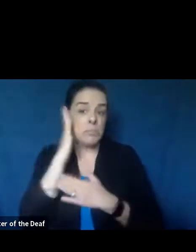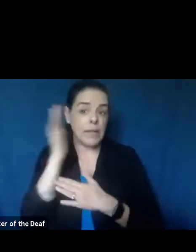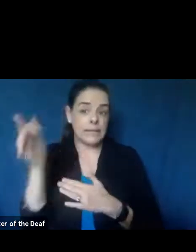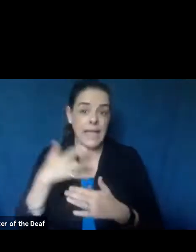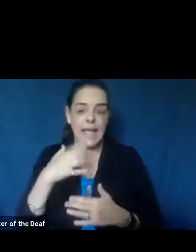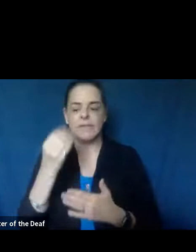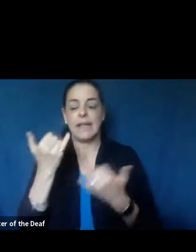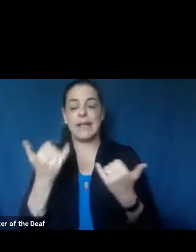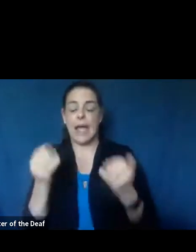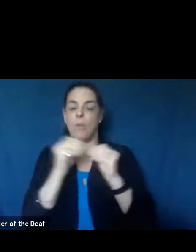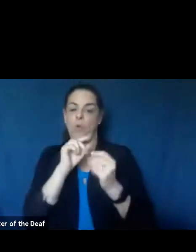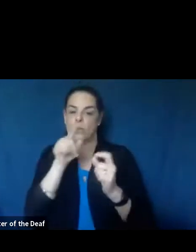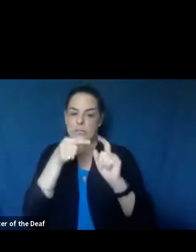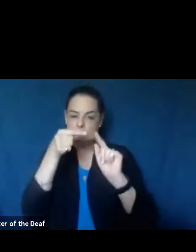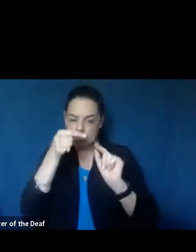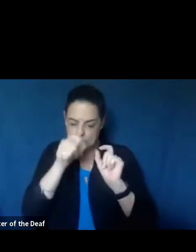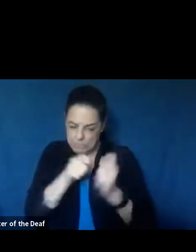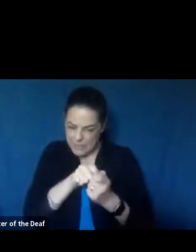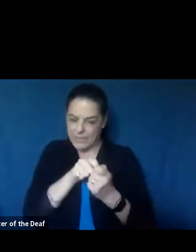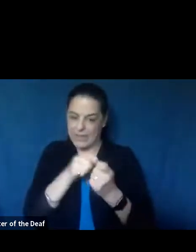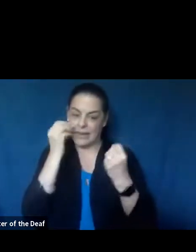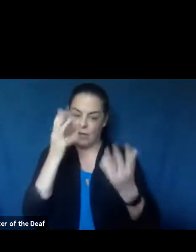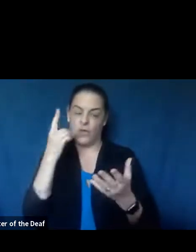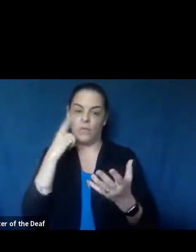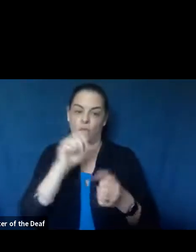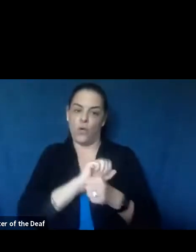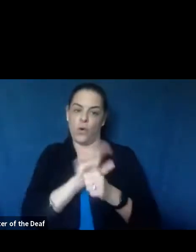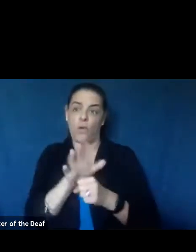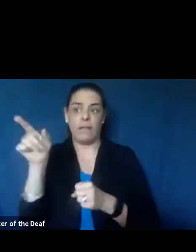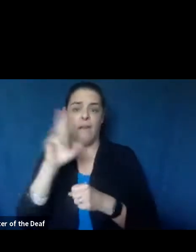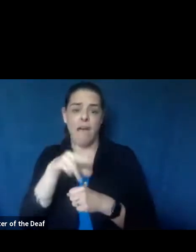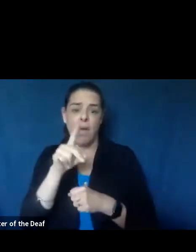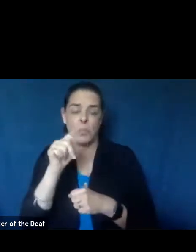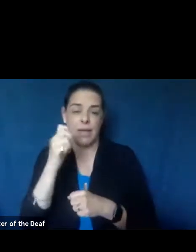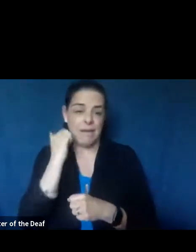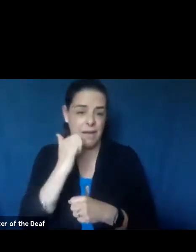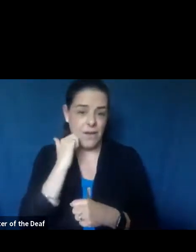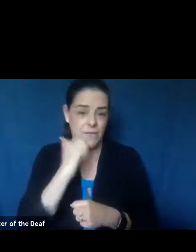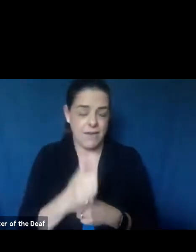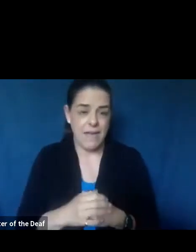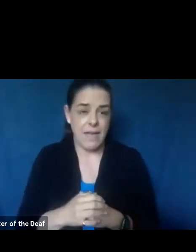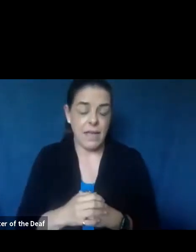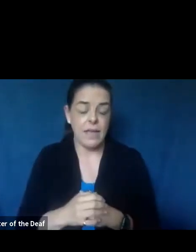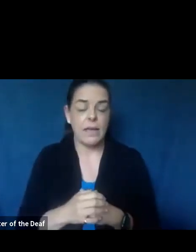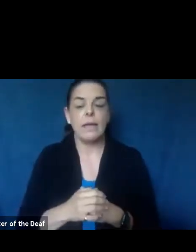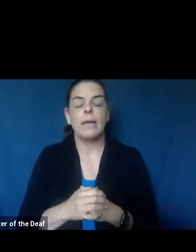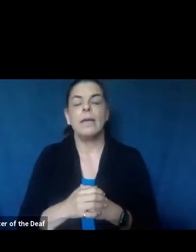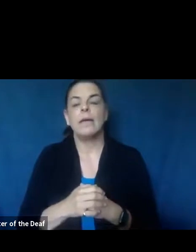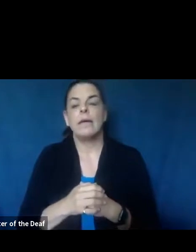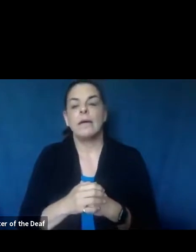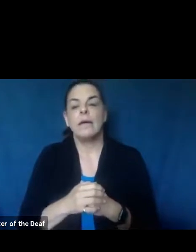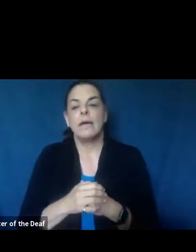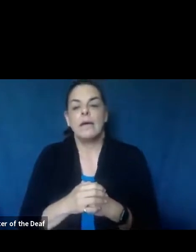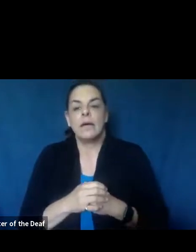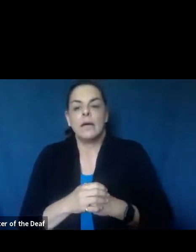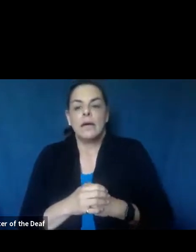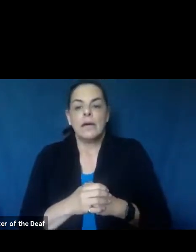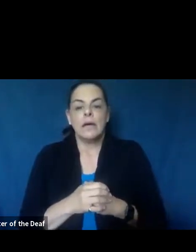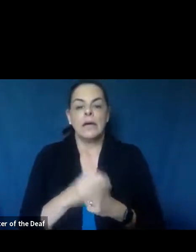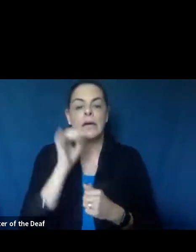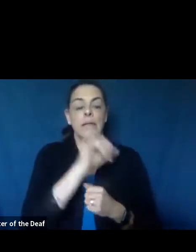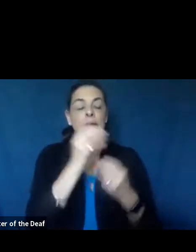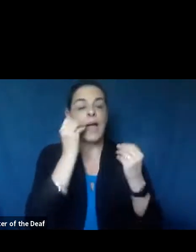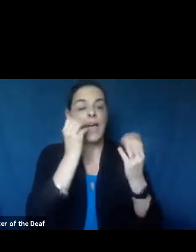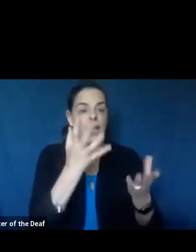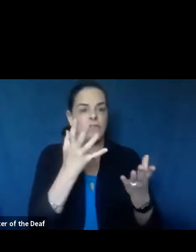for COVID every day. And that information is based on each of the